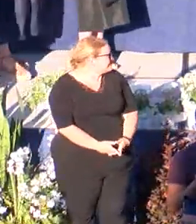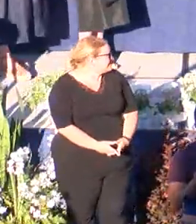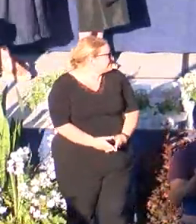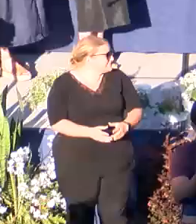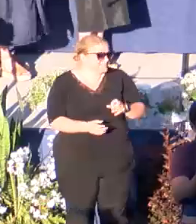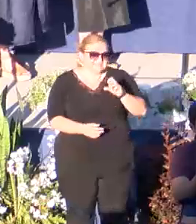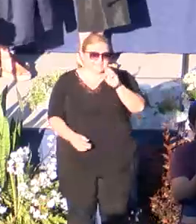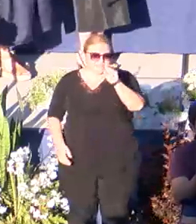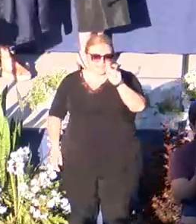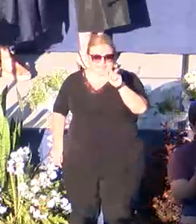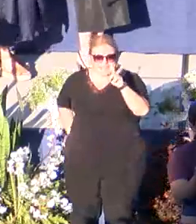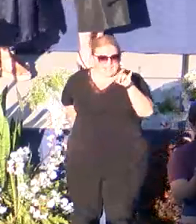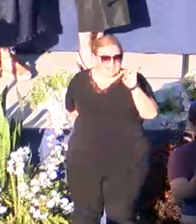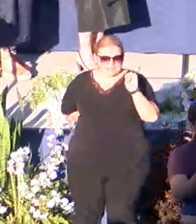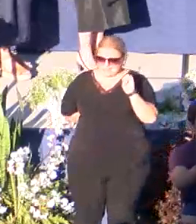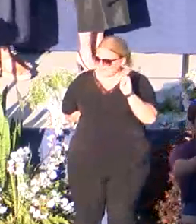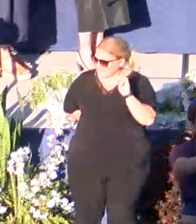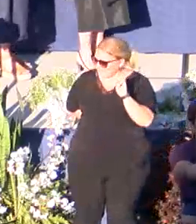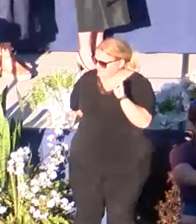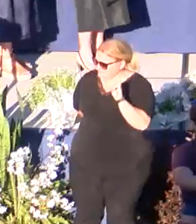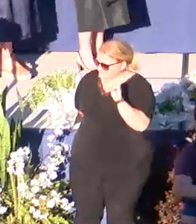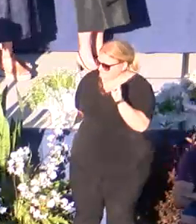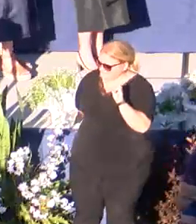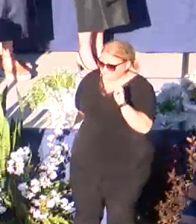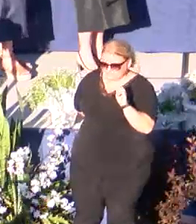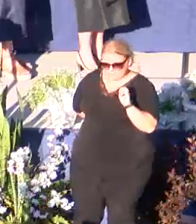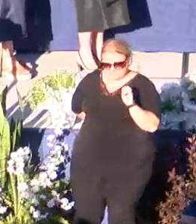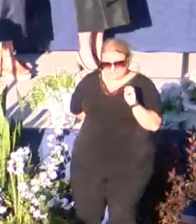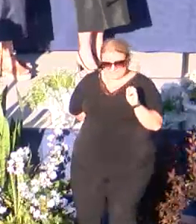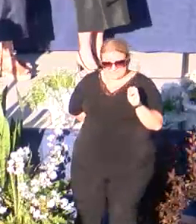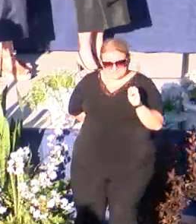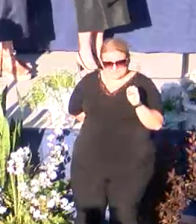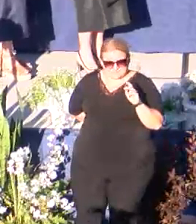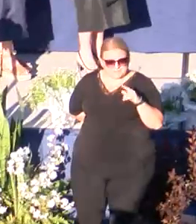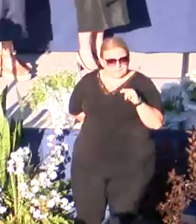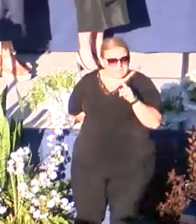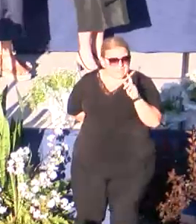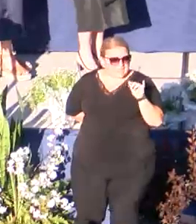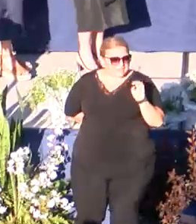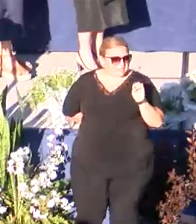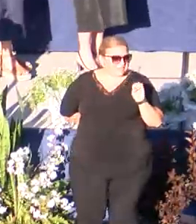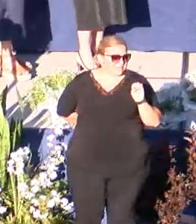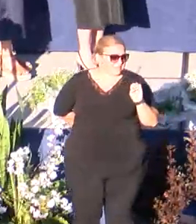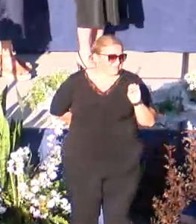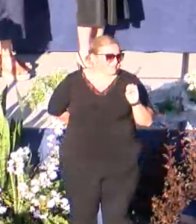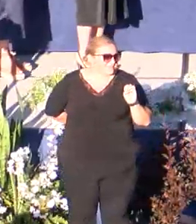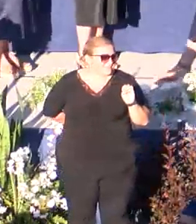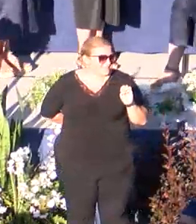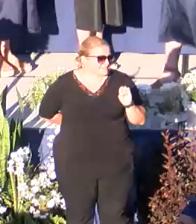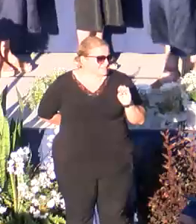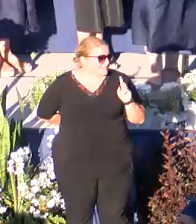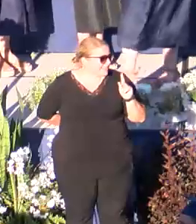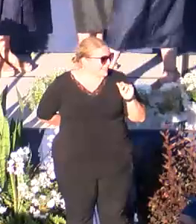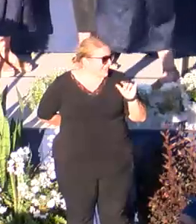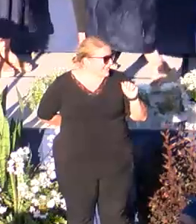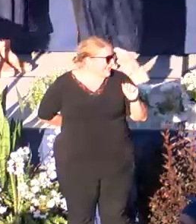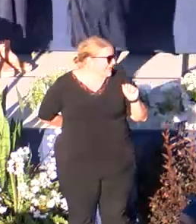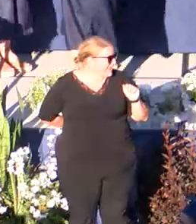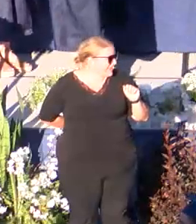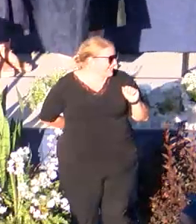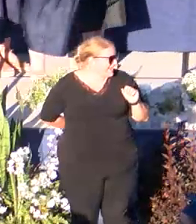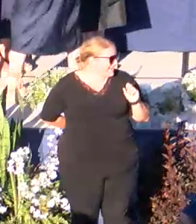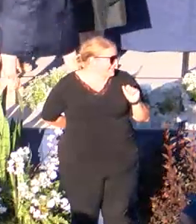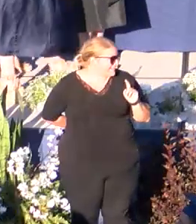Sadie Search. Maddie Mayako. Kaya Search.